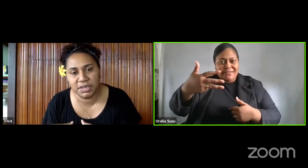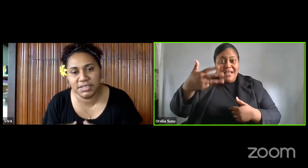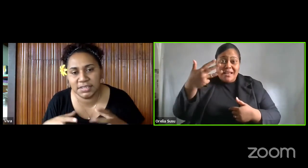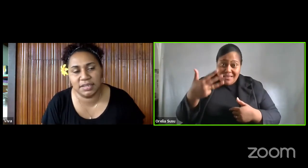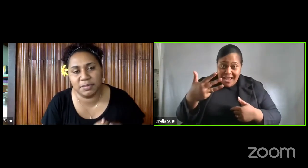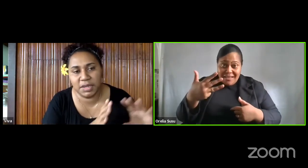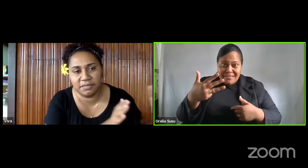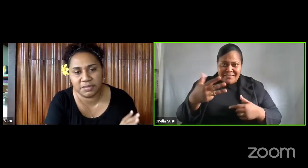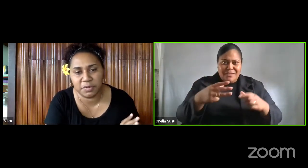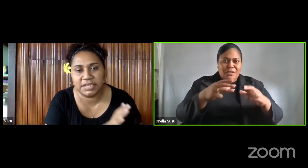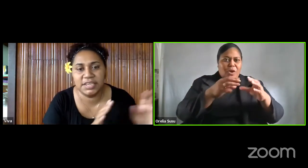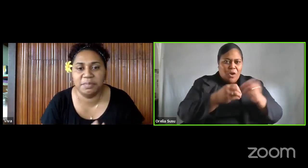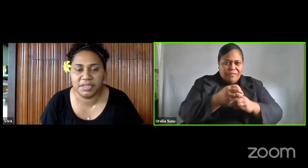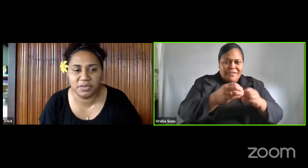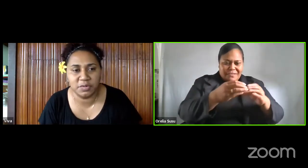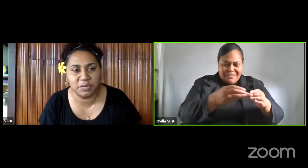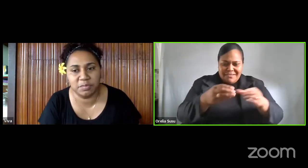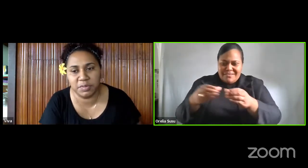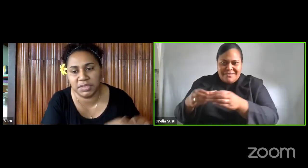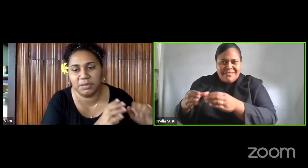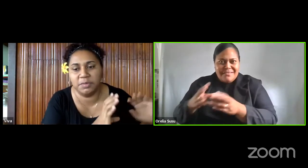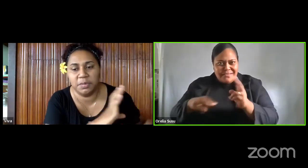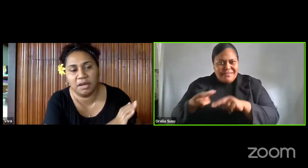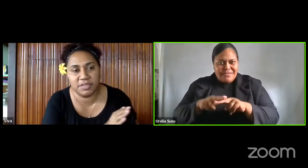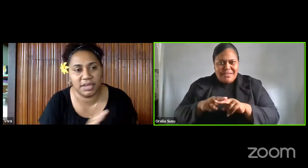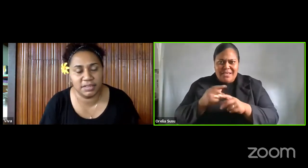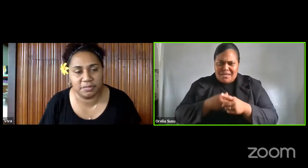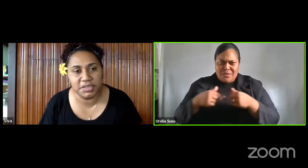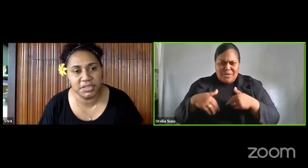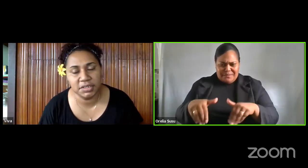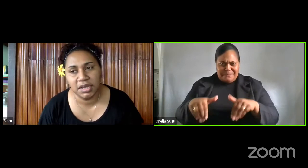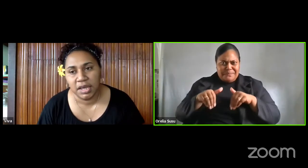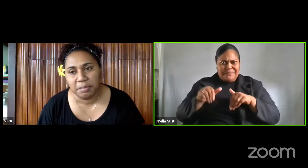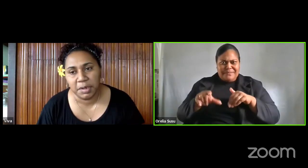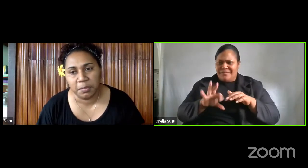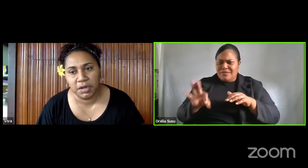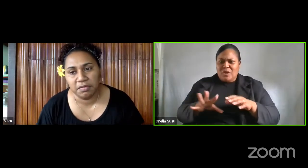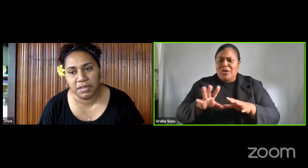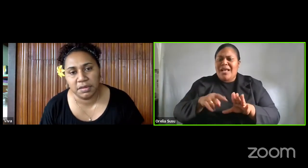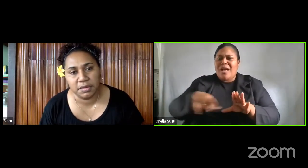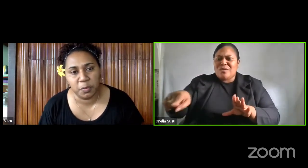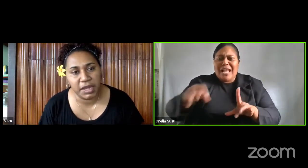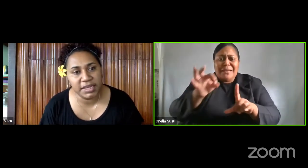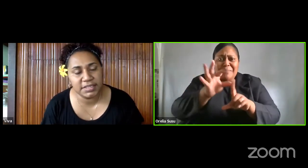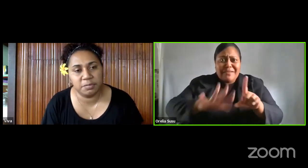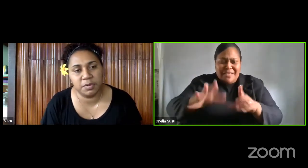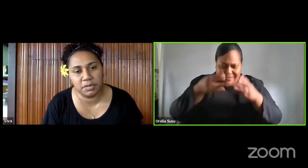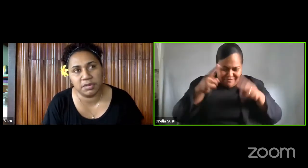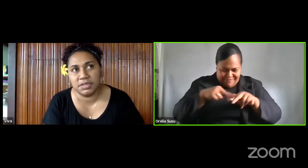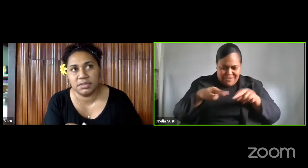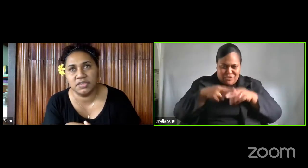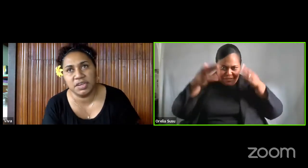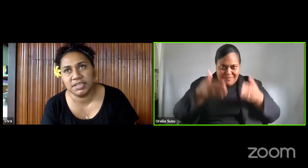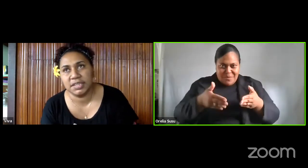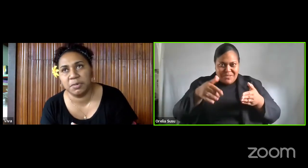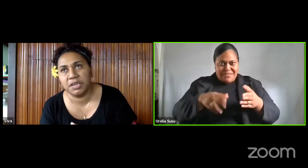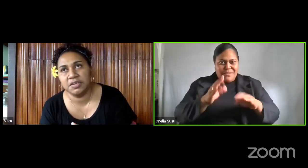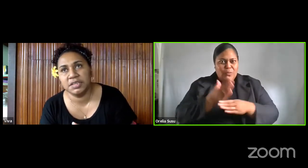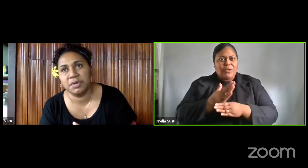Fiji focus. We haven't really tapped into building outside the region, but one of the ways that, the